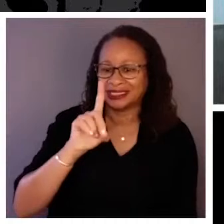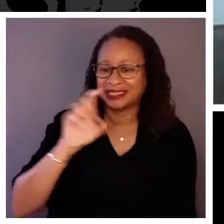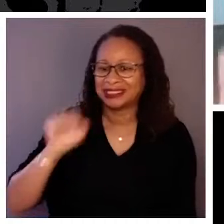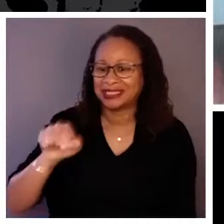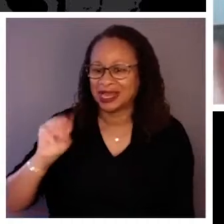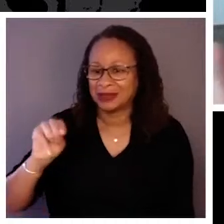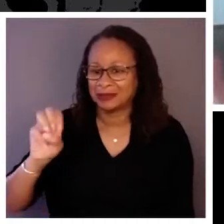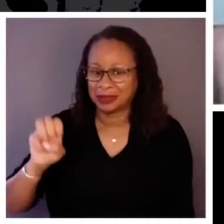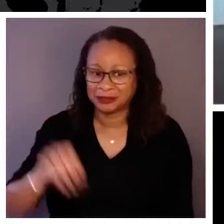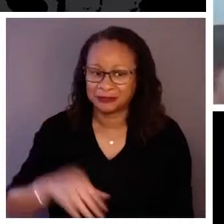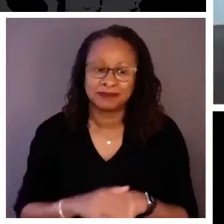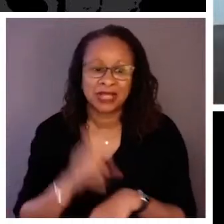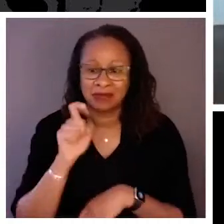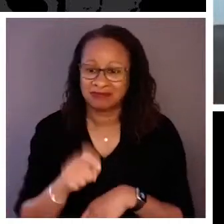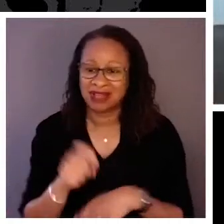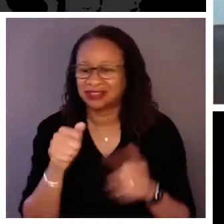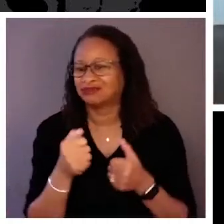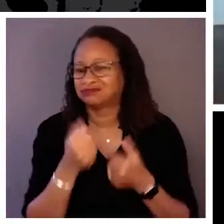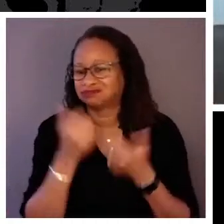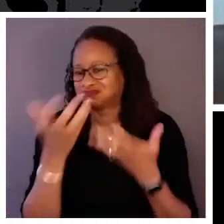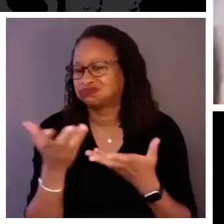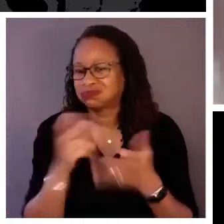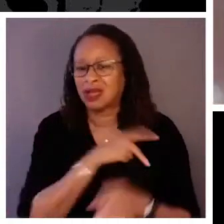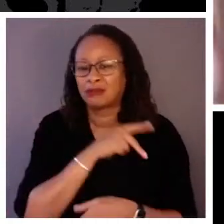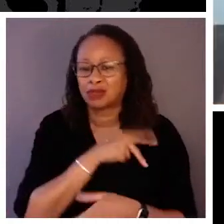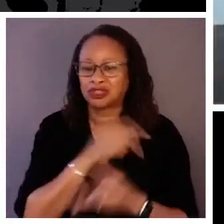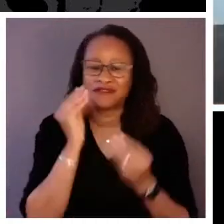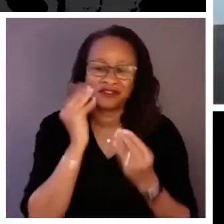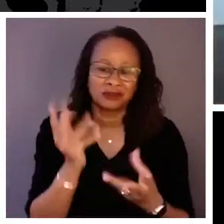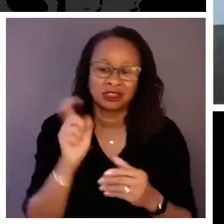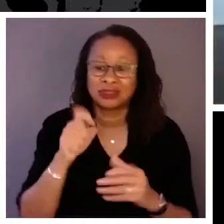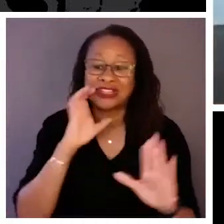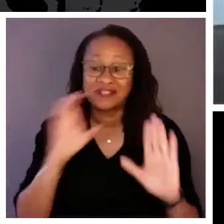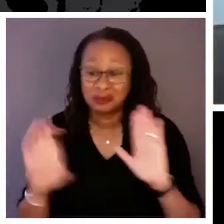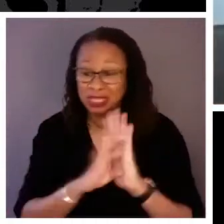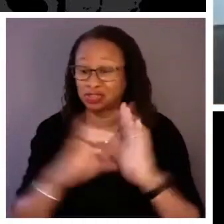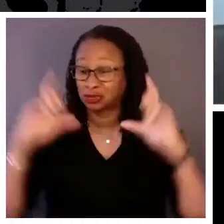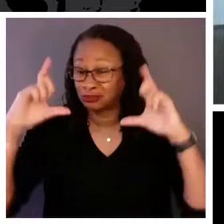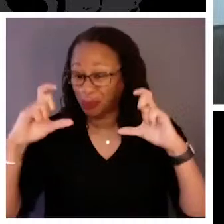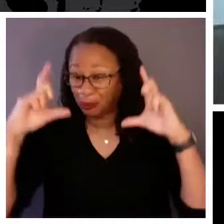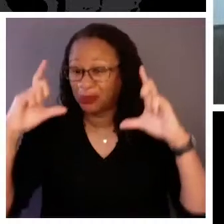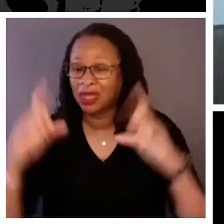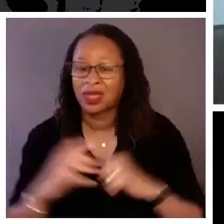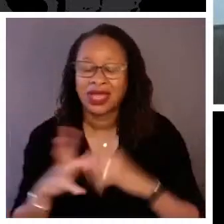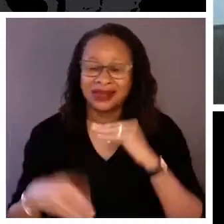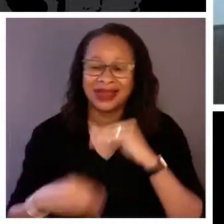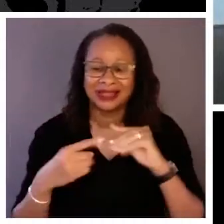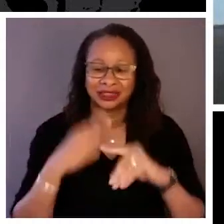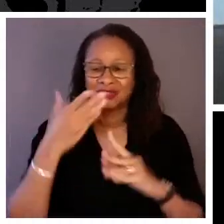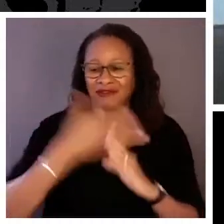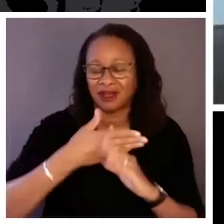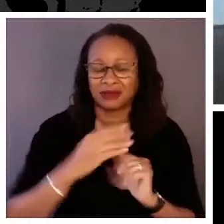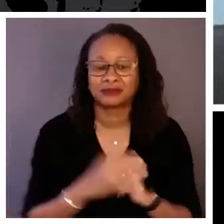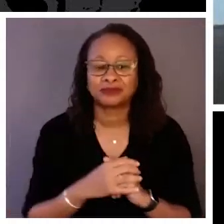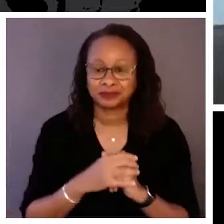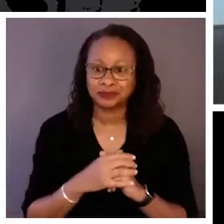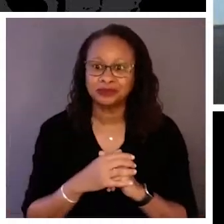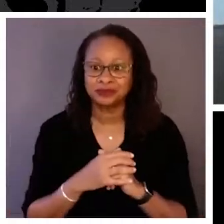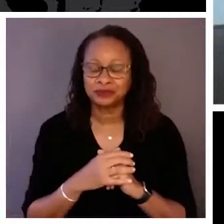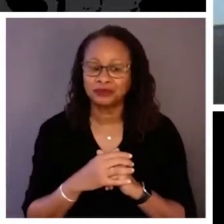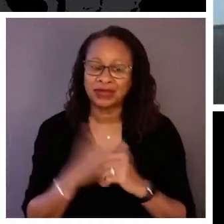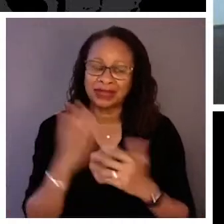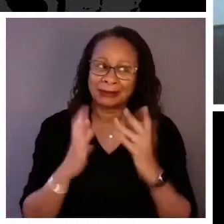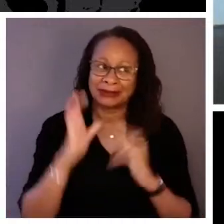And you have to give over personal information. You have to have a picture taken. You know, it might seem a